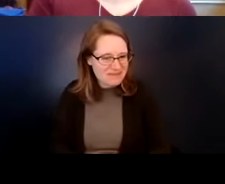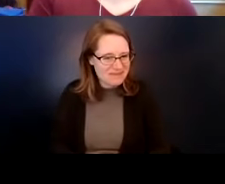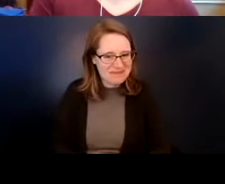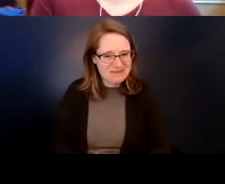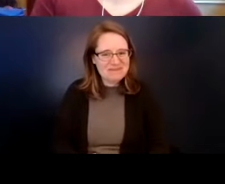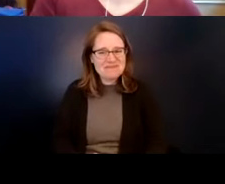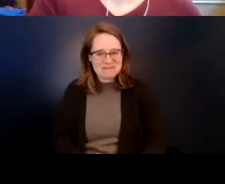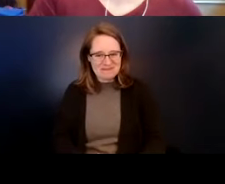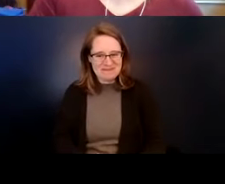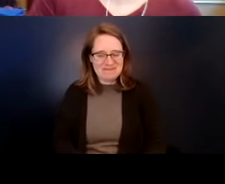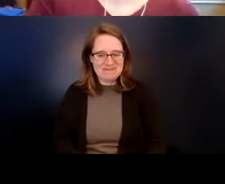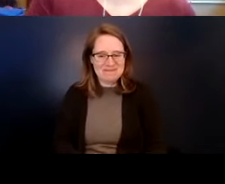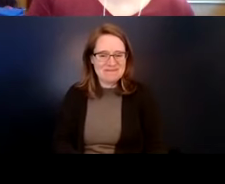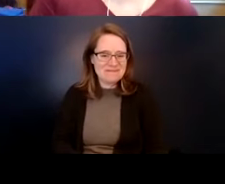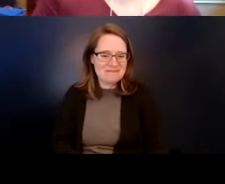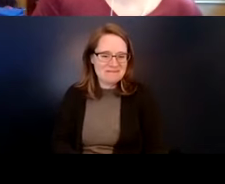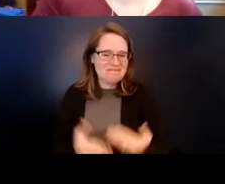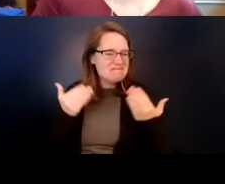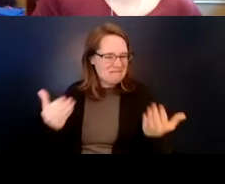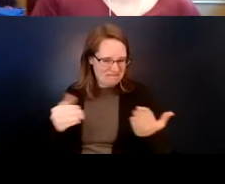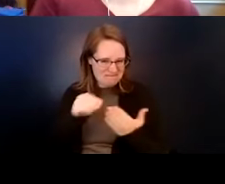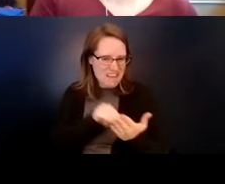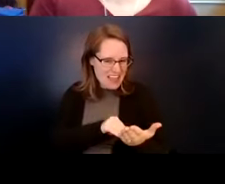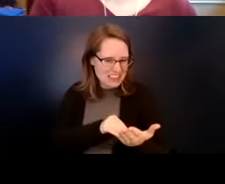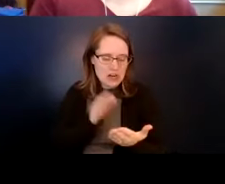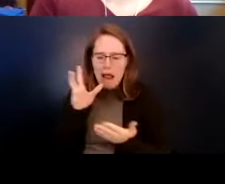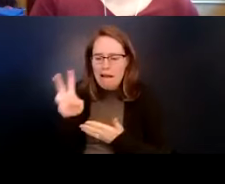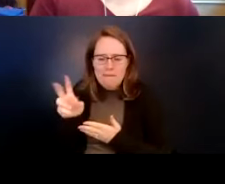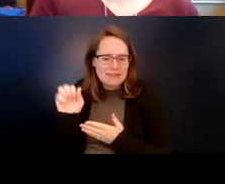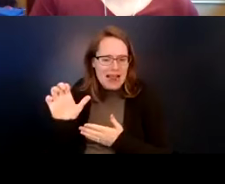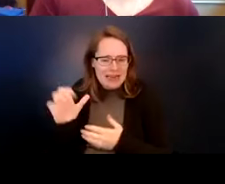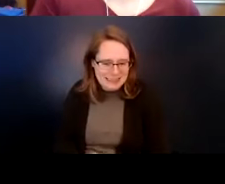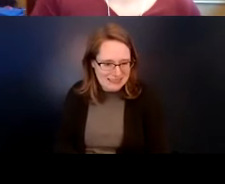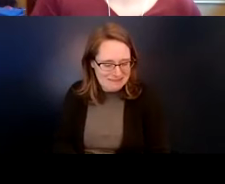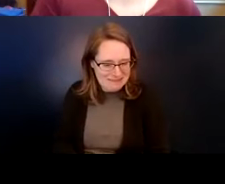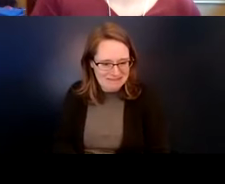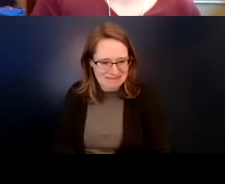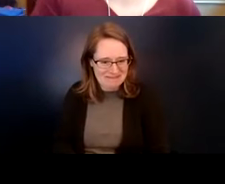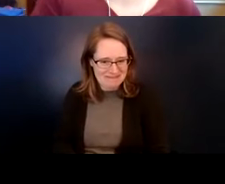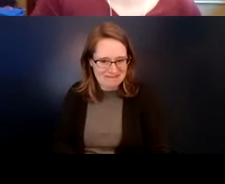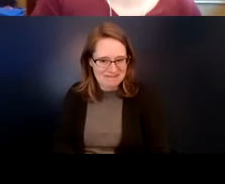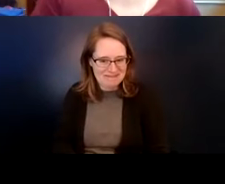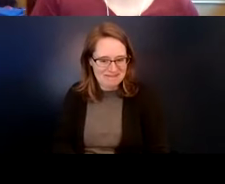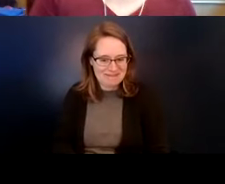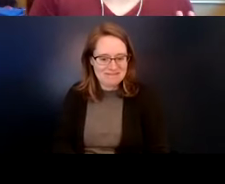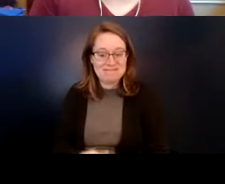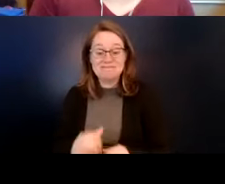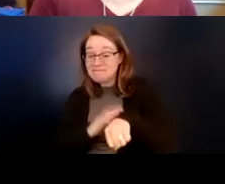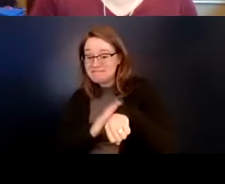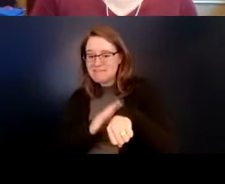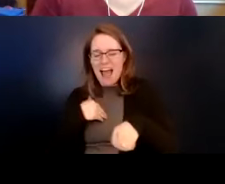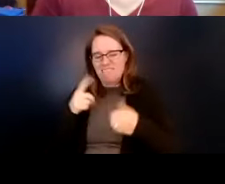I'll go ahead and give you a couple more seconds to answer polls before I continue. There's another poll after this too, so